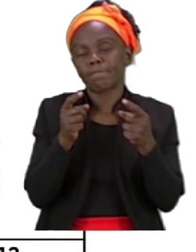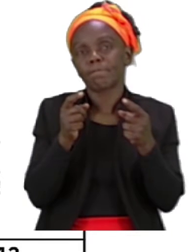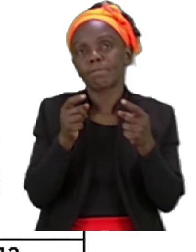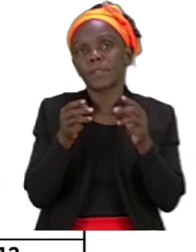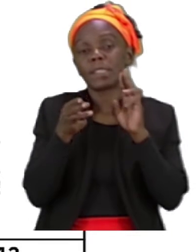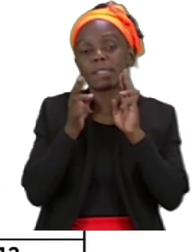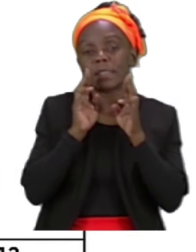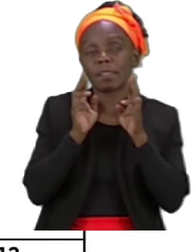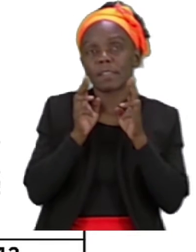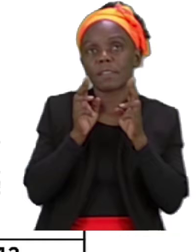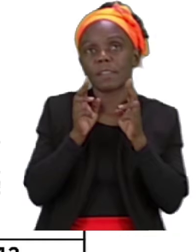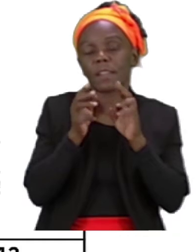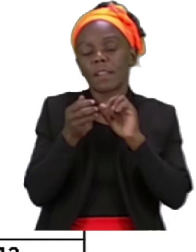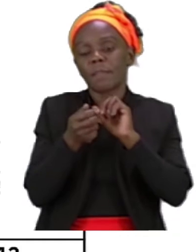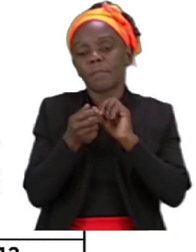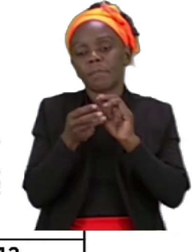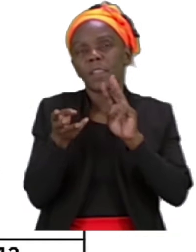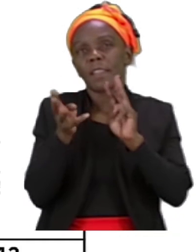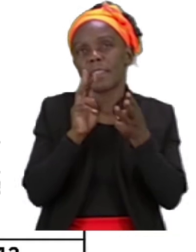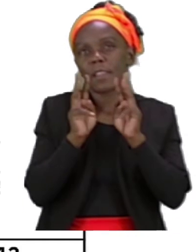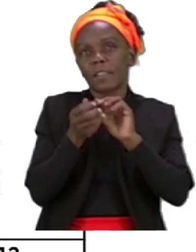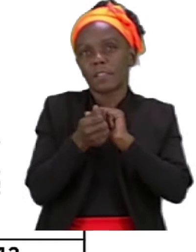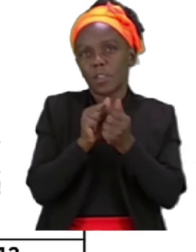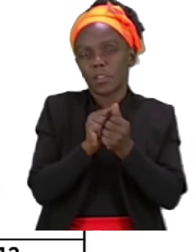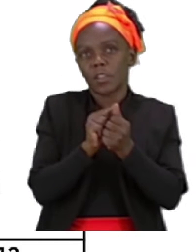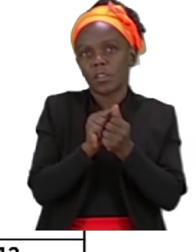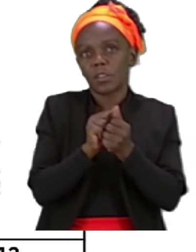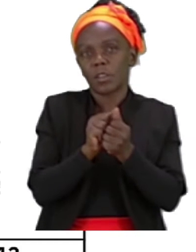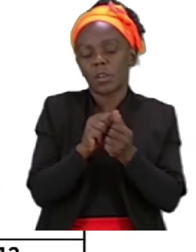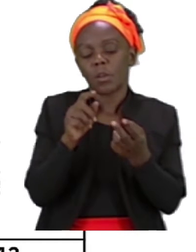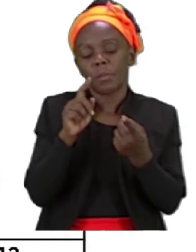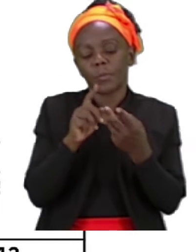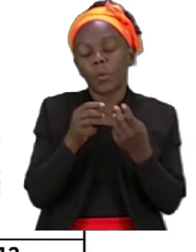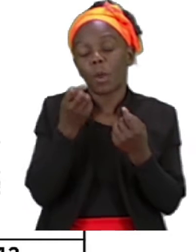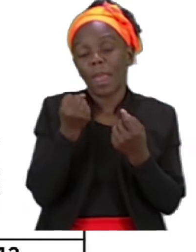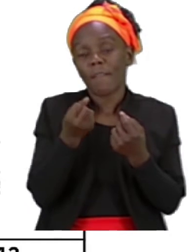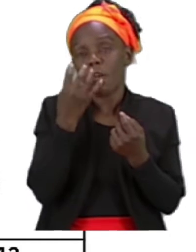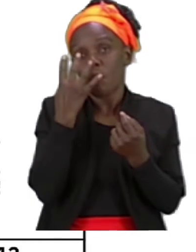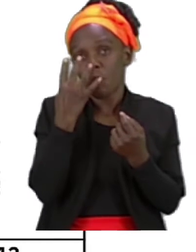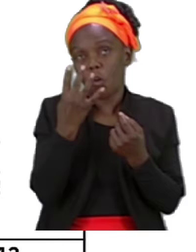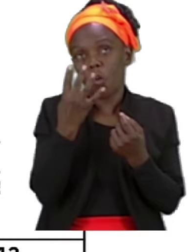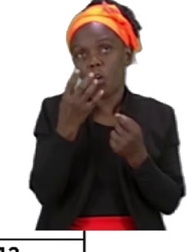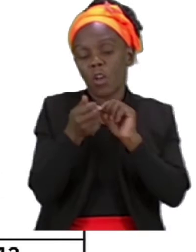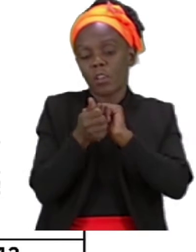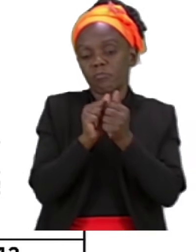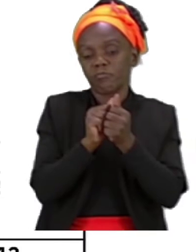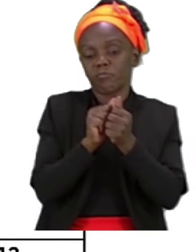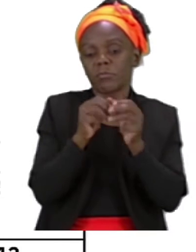boys and girls, is either summer, autumn, winter,